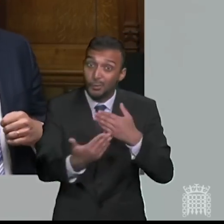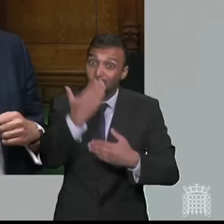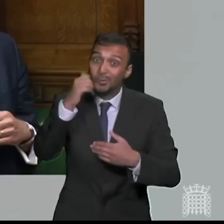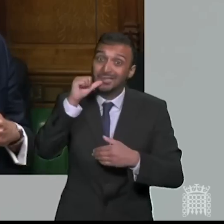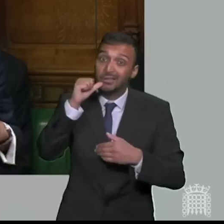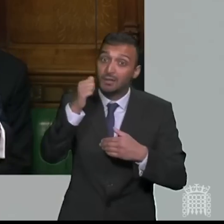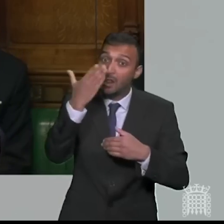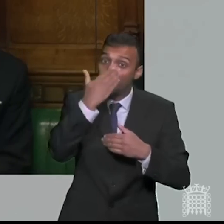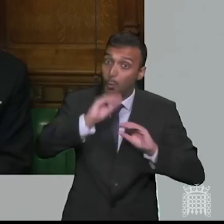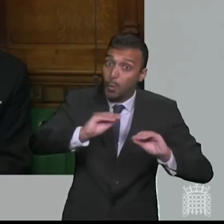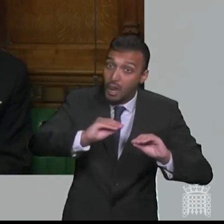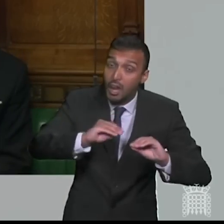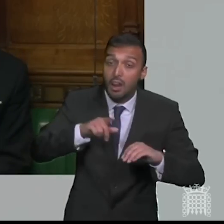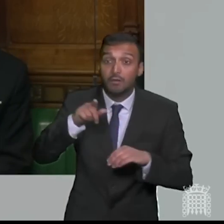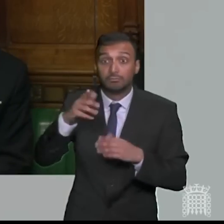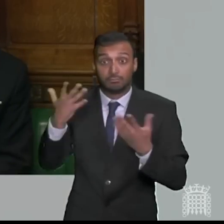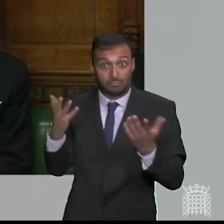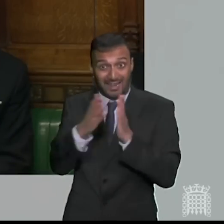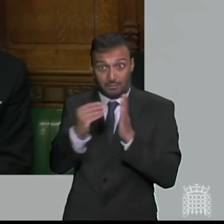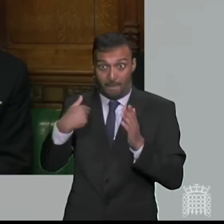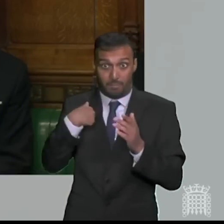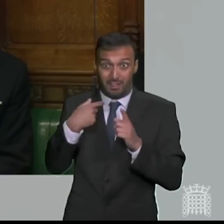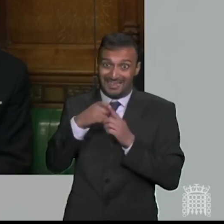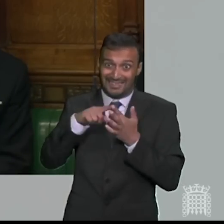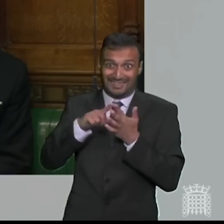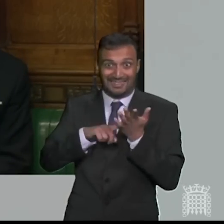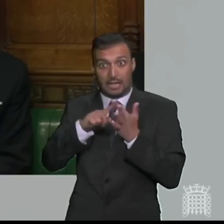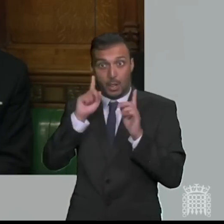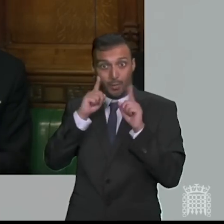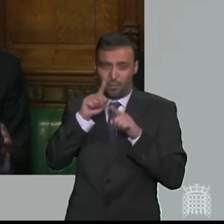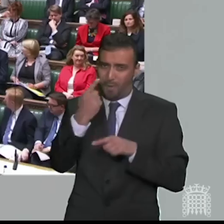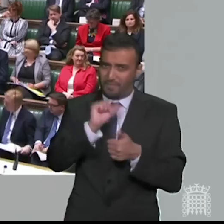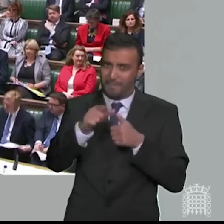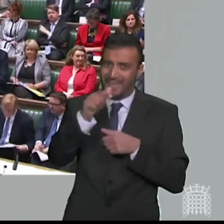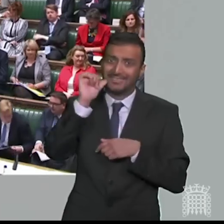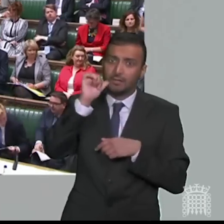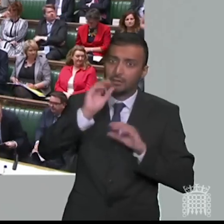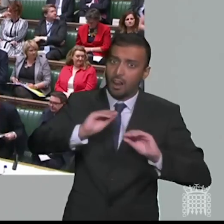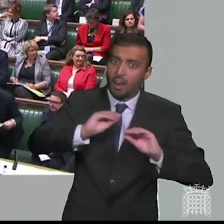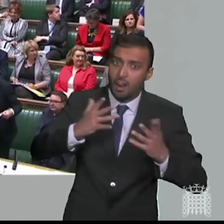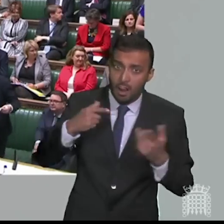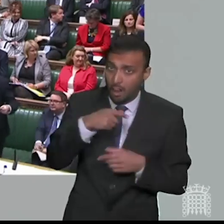one of the best medical schools in the country and would make an excellent site for a new dental school if that would be...